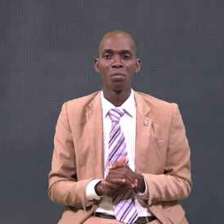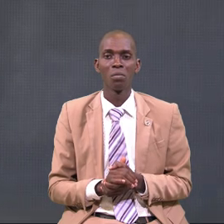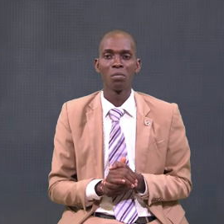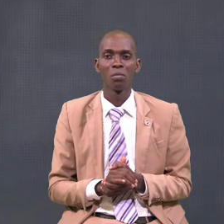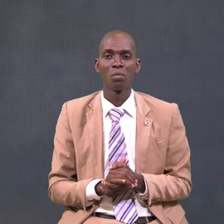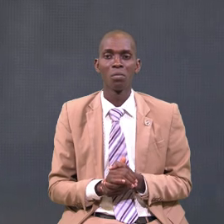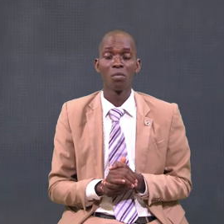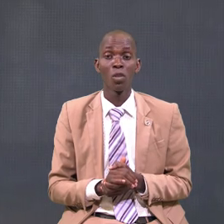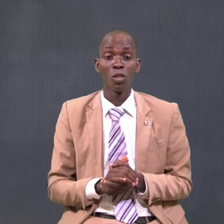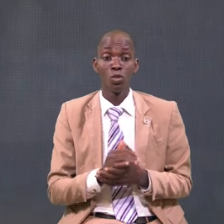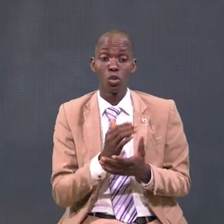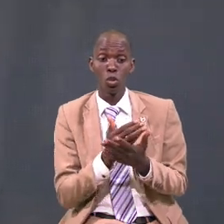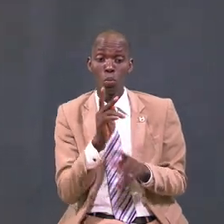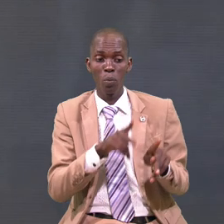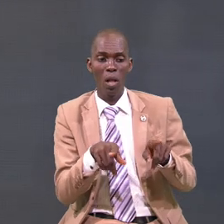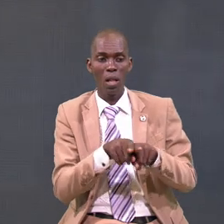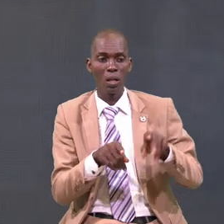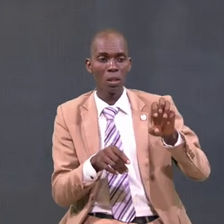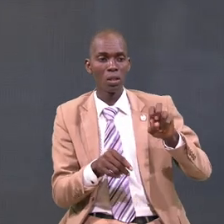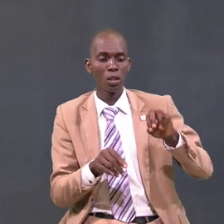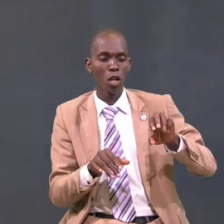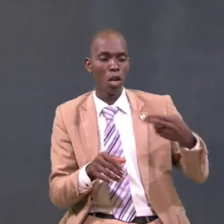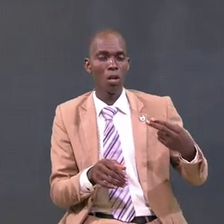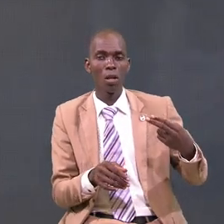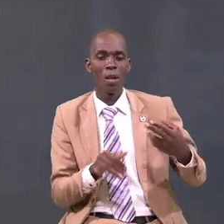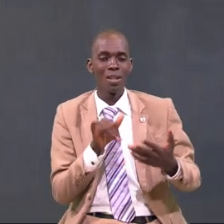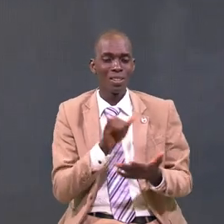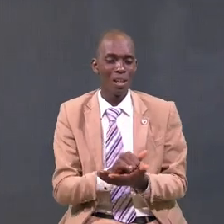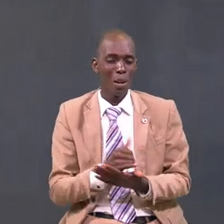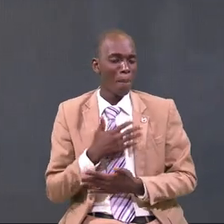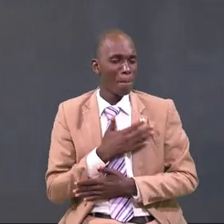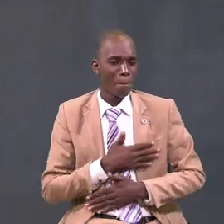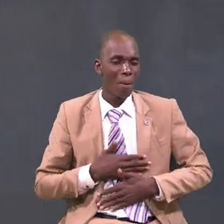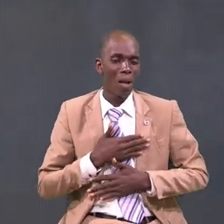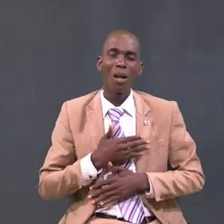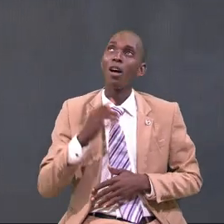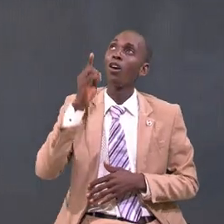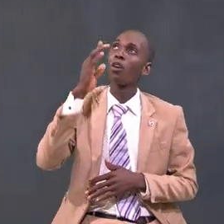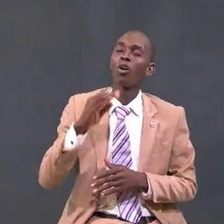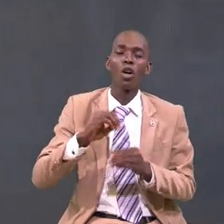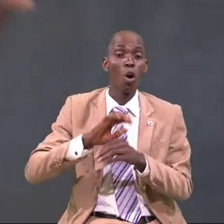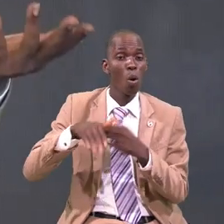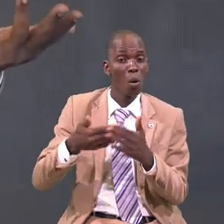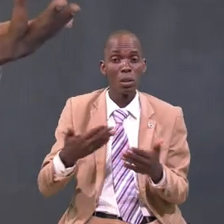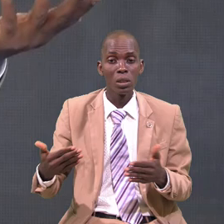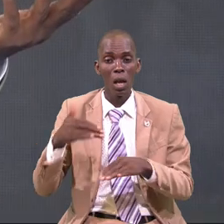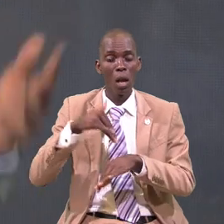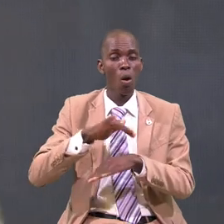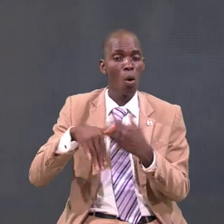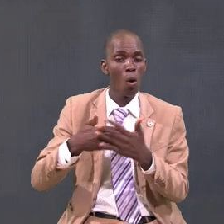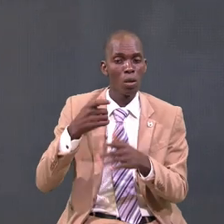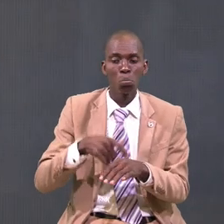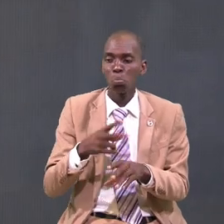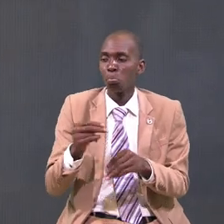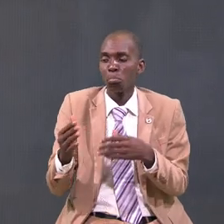For people like Enoch, the please God in all things, at all times, whatever the